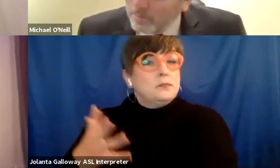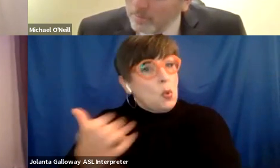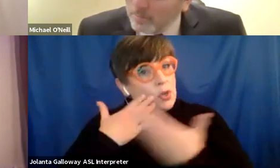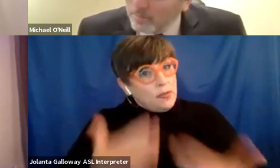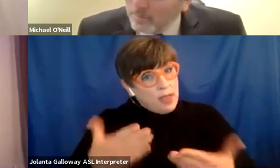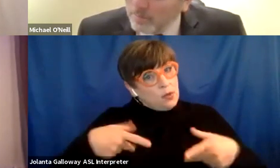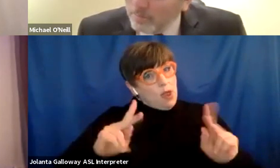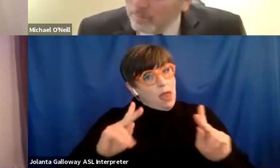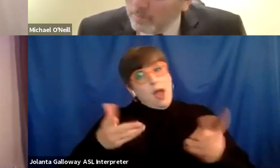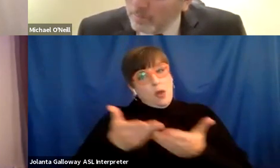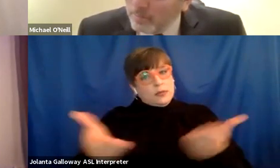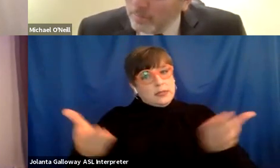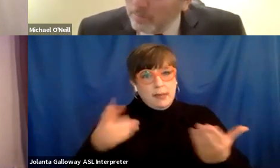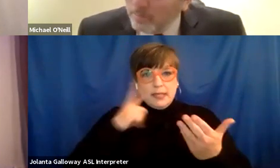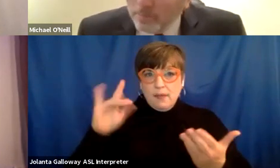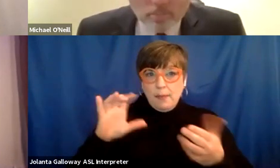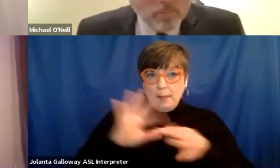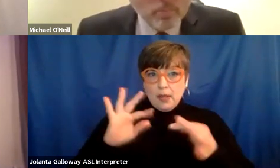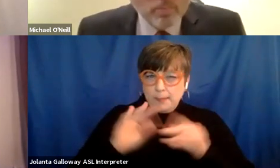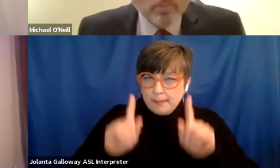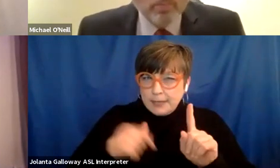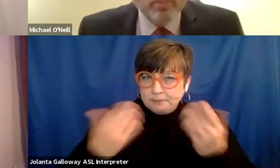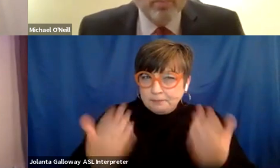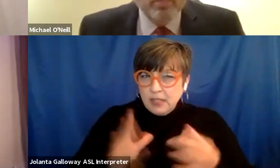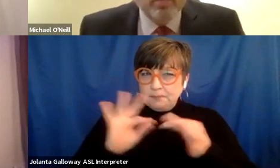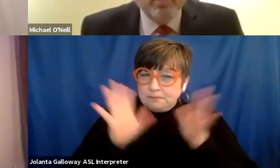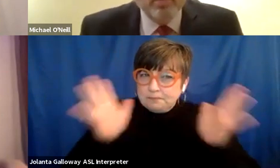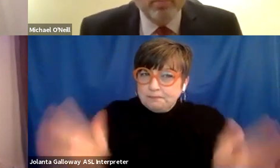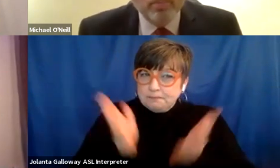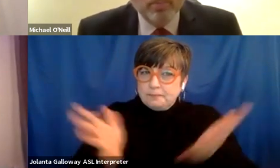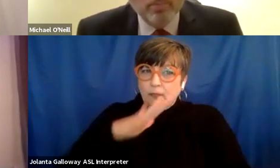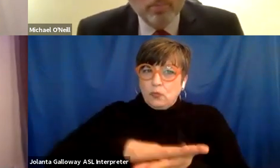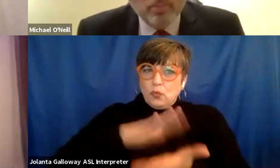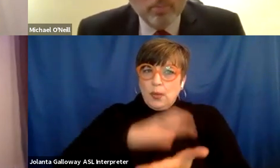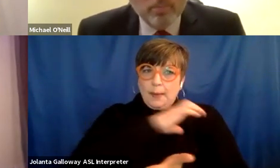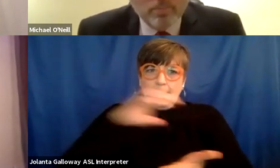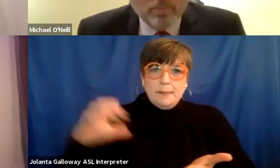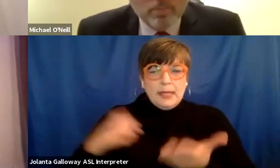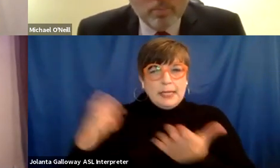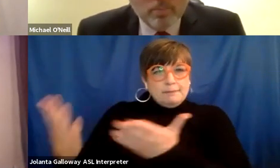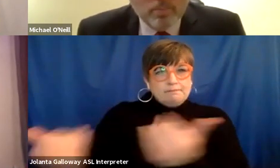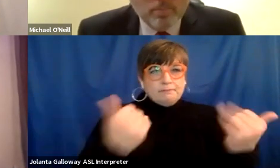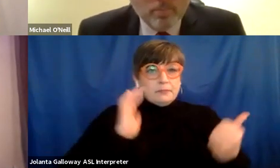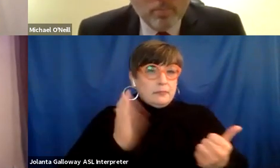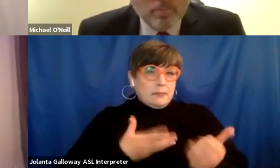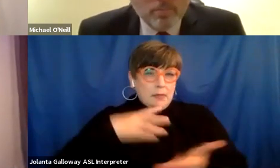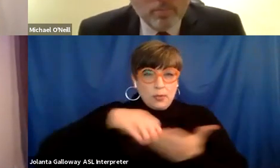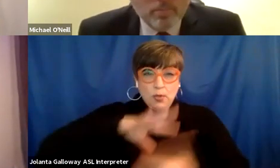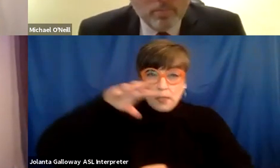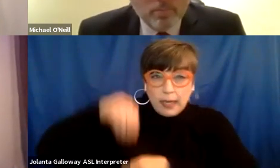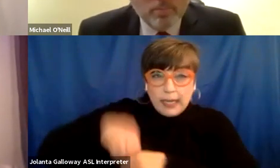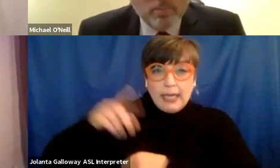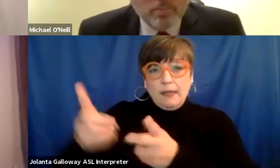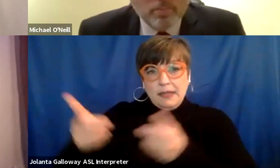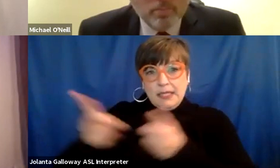for public comment, but I am here tonight to encourage the school committee to engage our students more in the district's work.